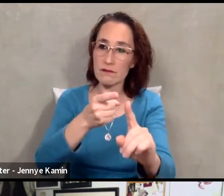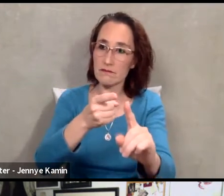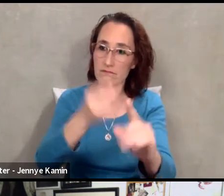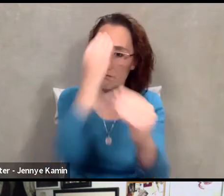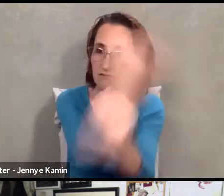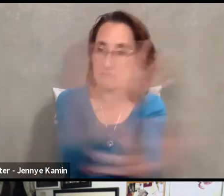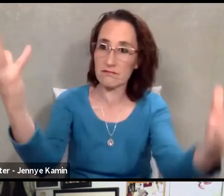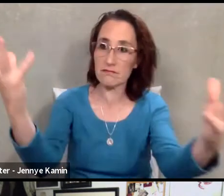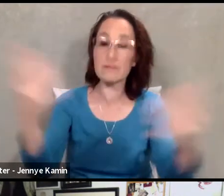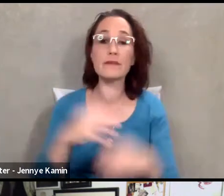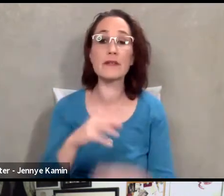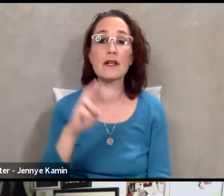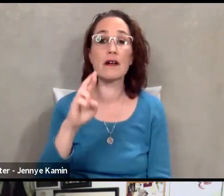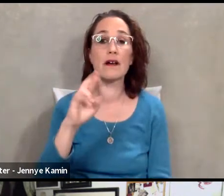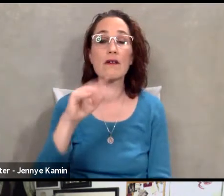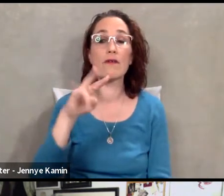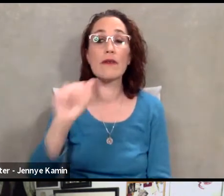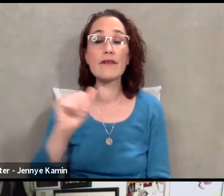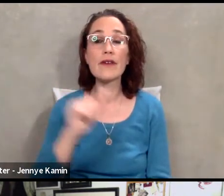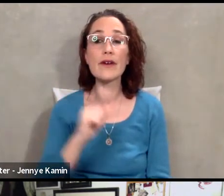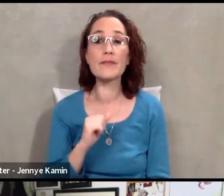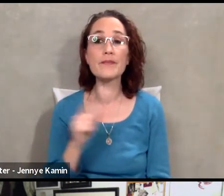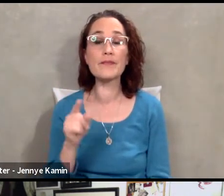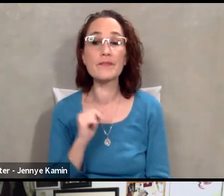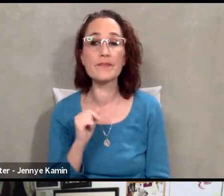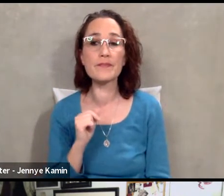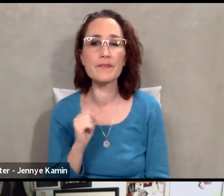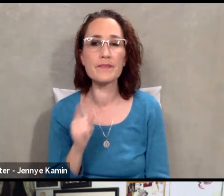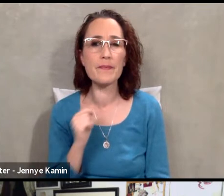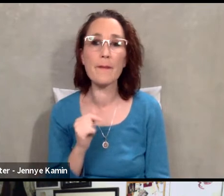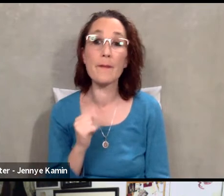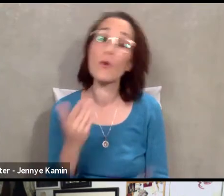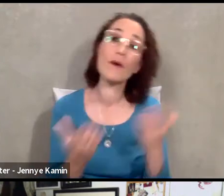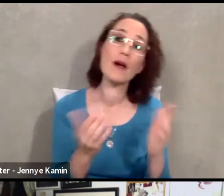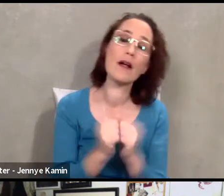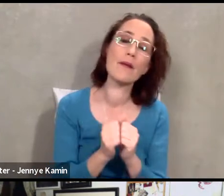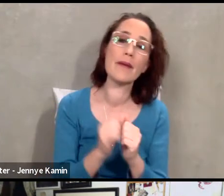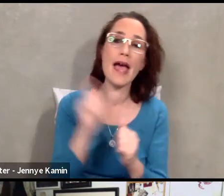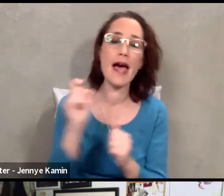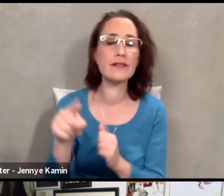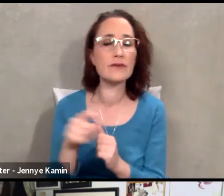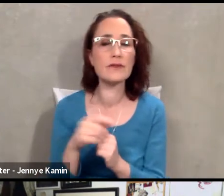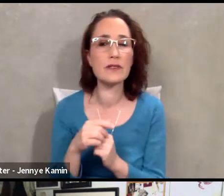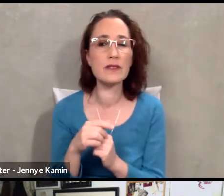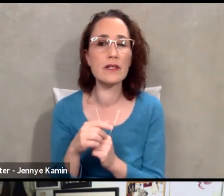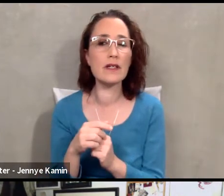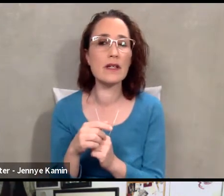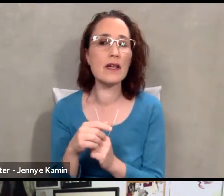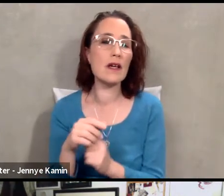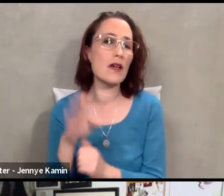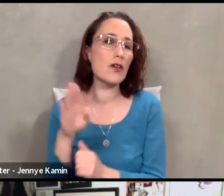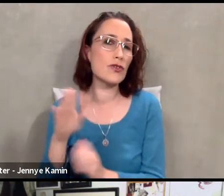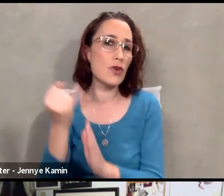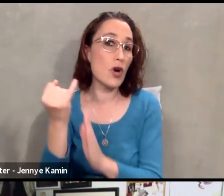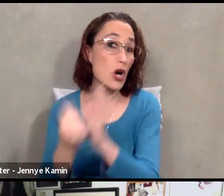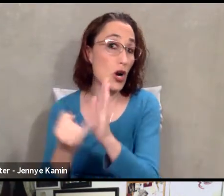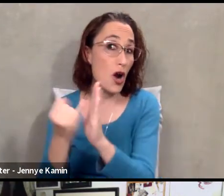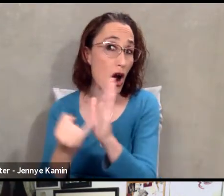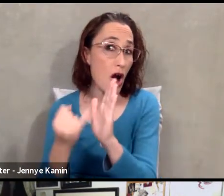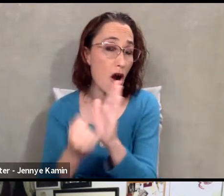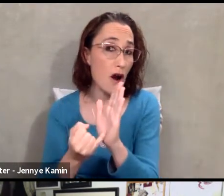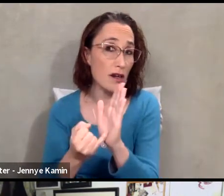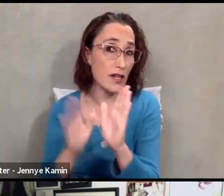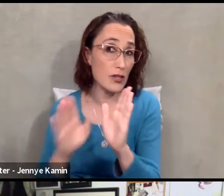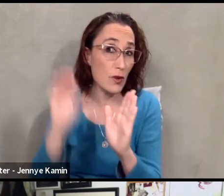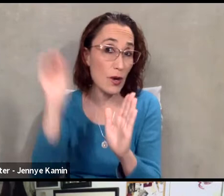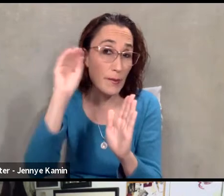Reva, maybe we'll just start with you. When do you think you, or maybe first of all, let me just ask, do you think of your art as being art that is